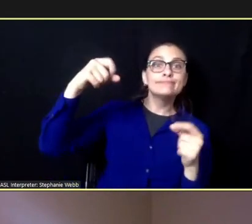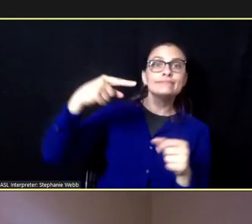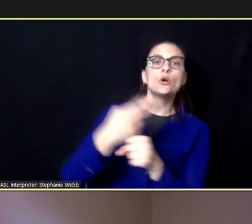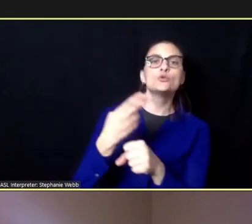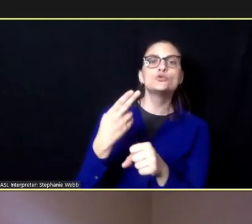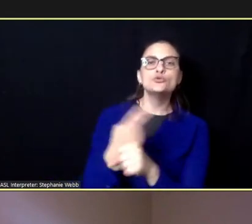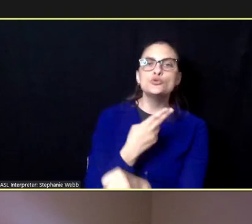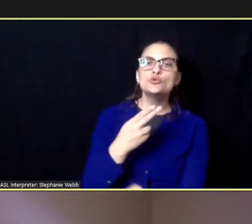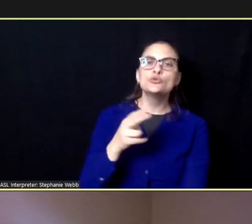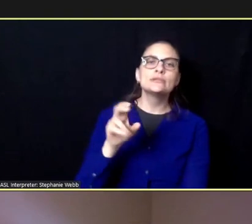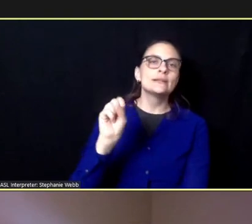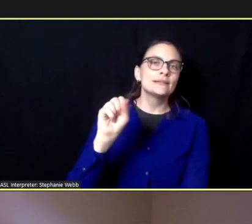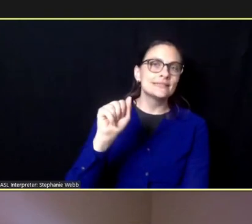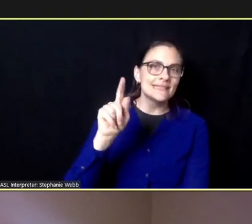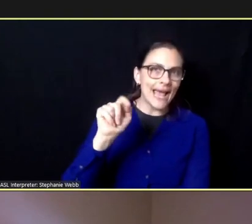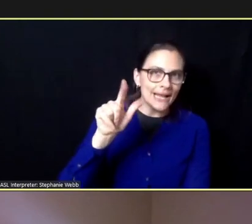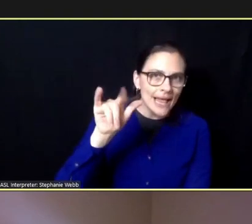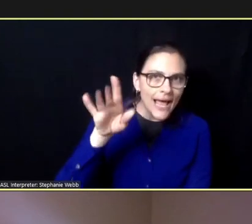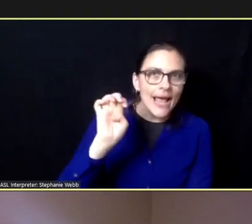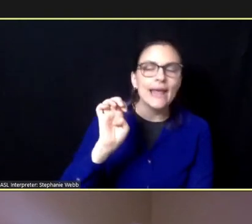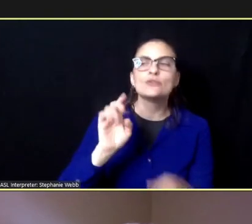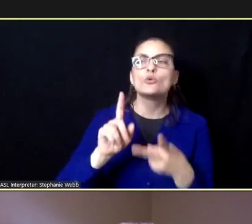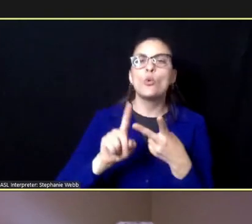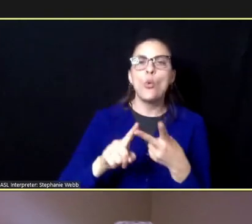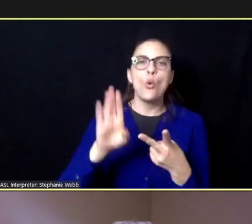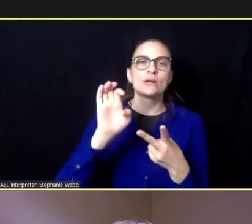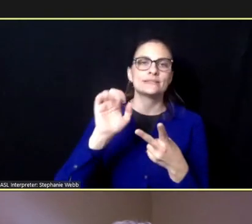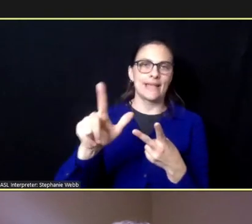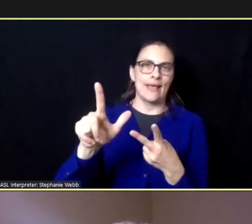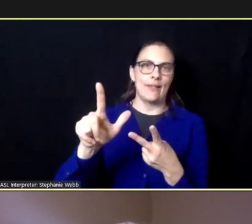type service for the internet.